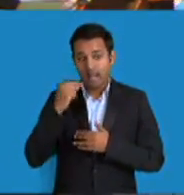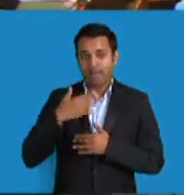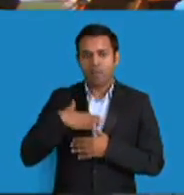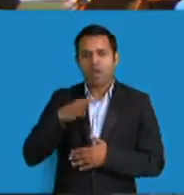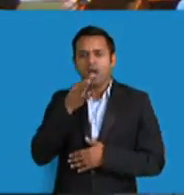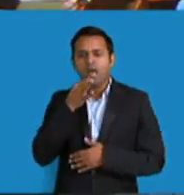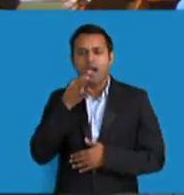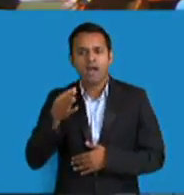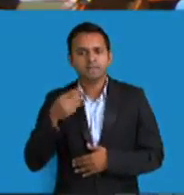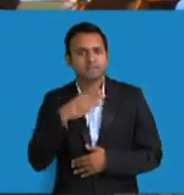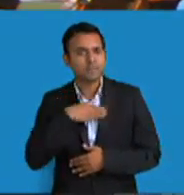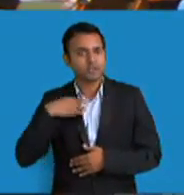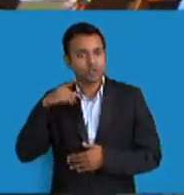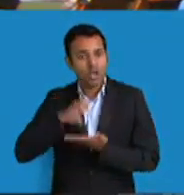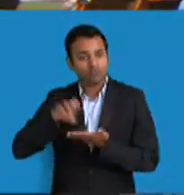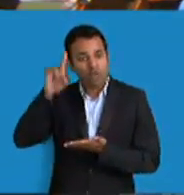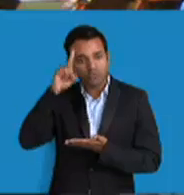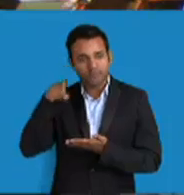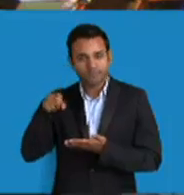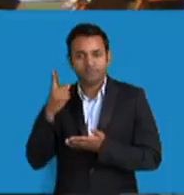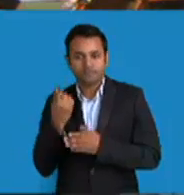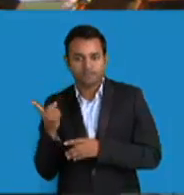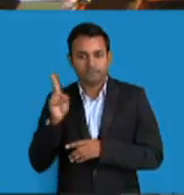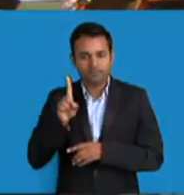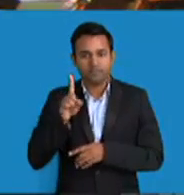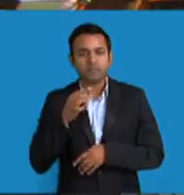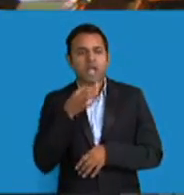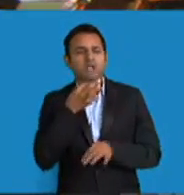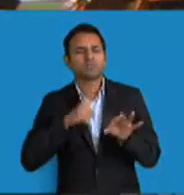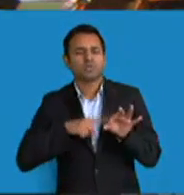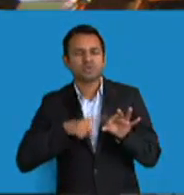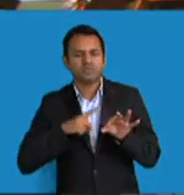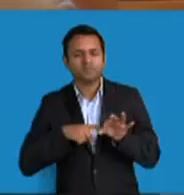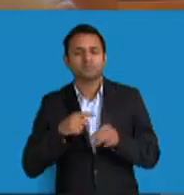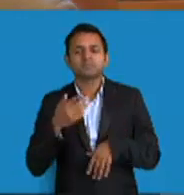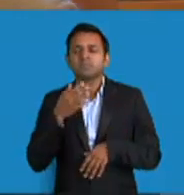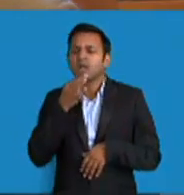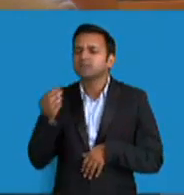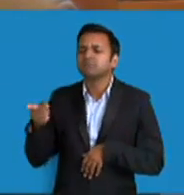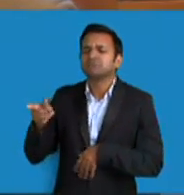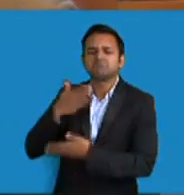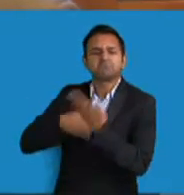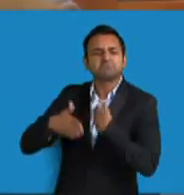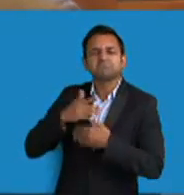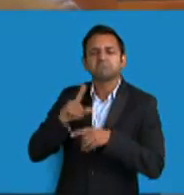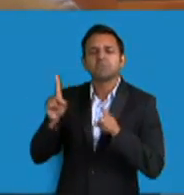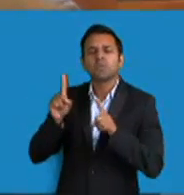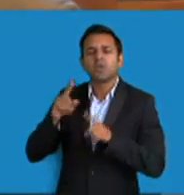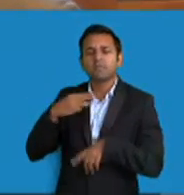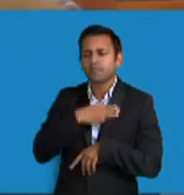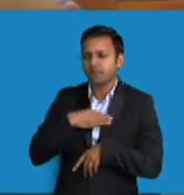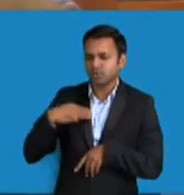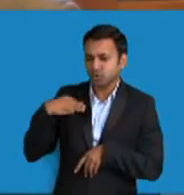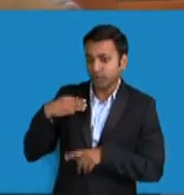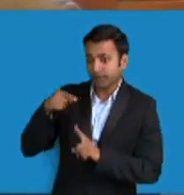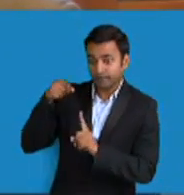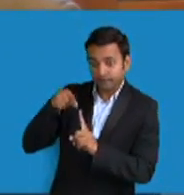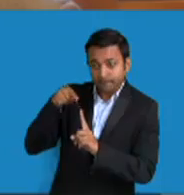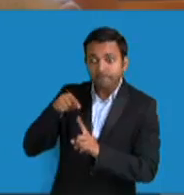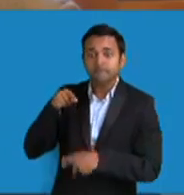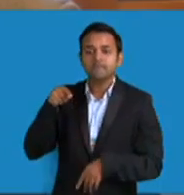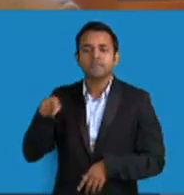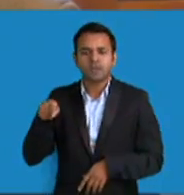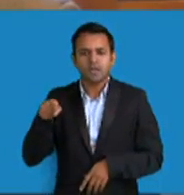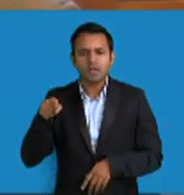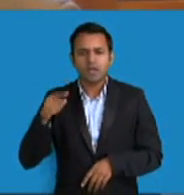and Arts. Can the Minister explain what the Ministry has done to reward schools and teachers for their hard work